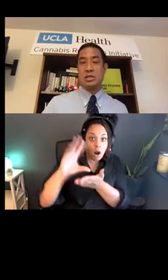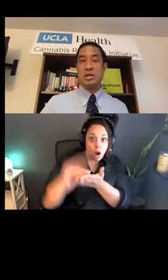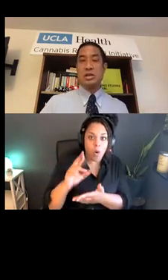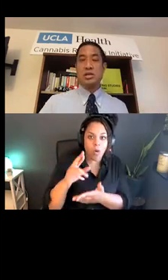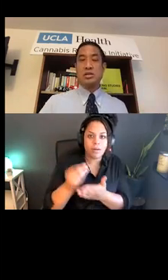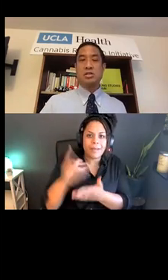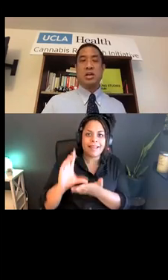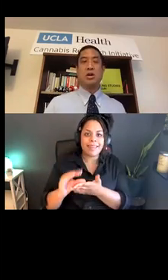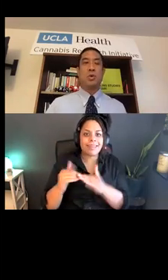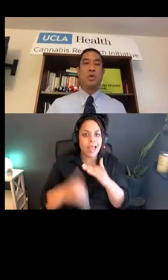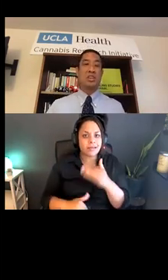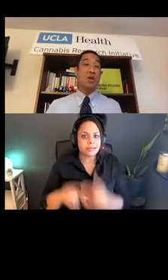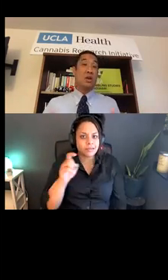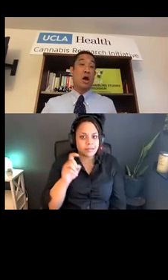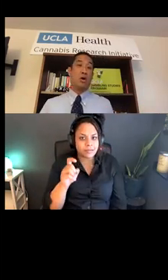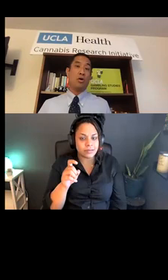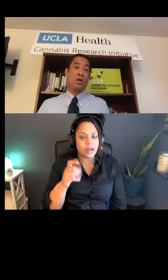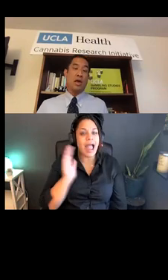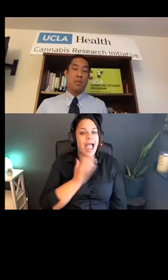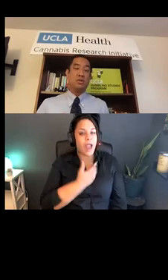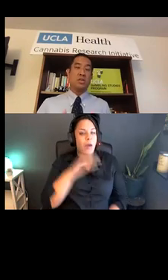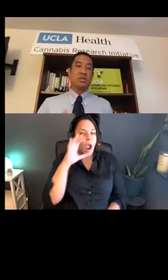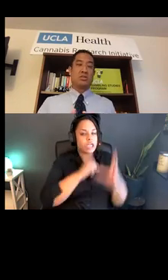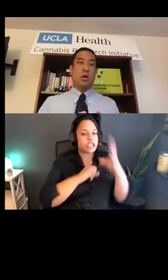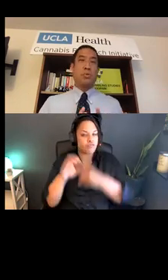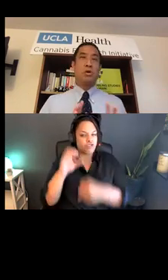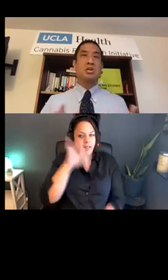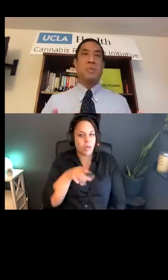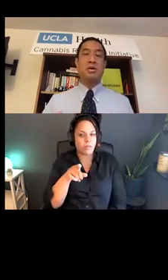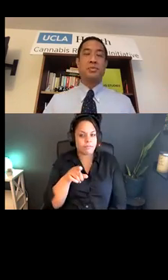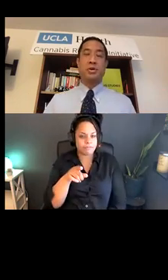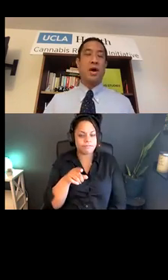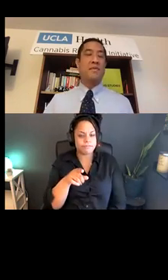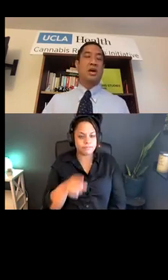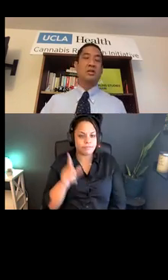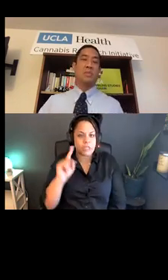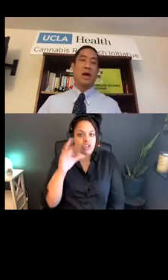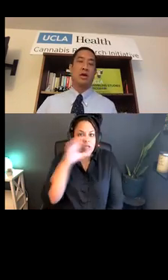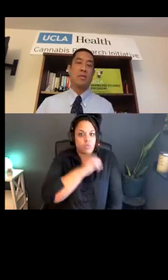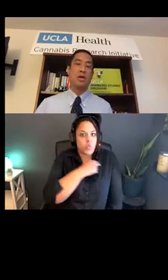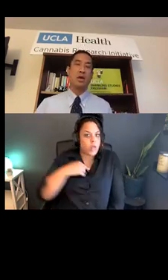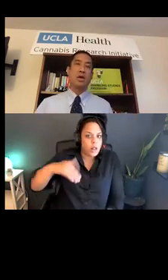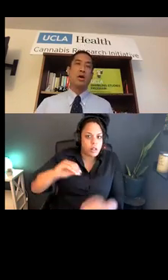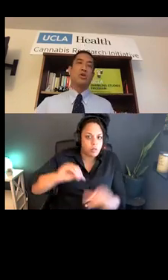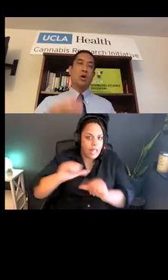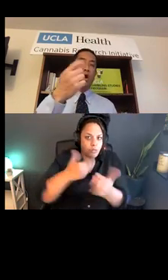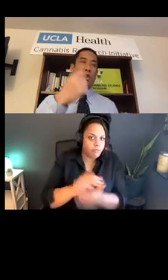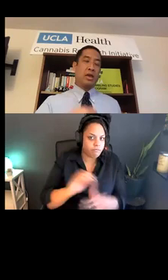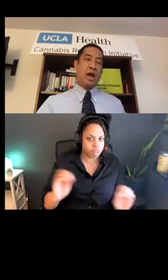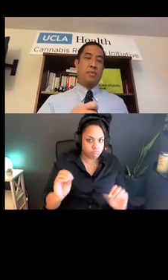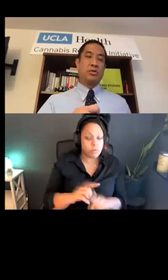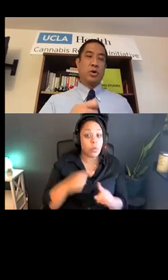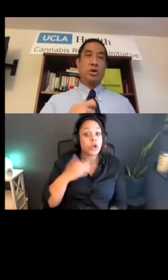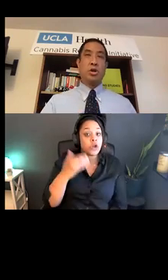less? So let's take a look at what we think we know. And much of this is purely speculative. We don't have the science to back it up. We do know